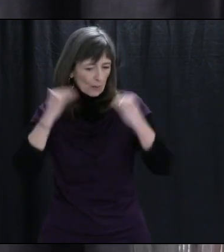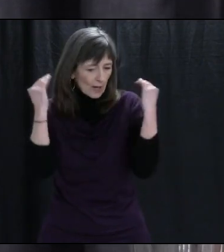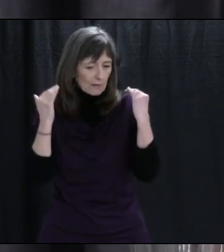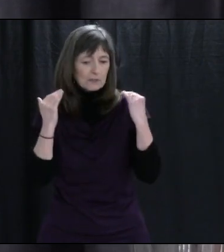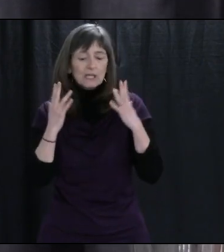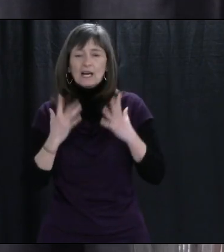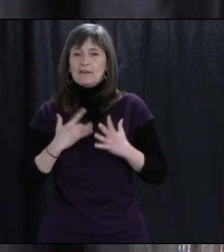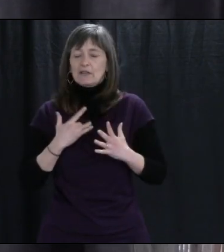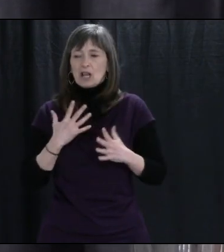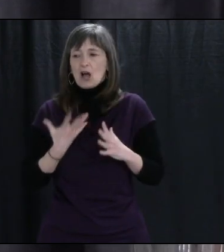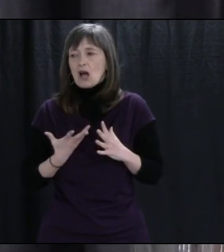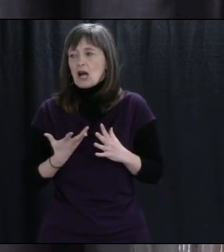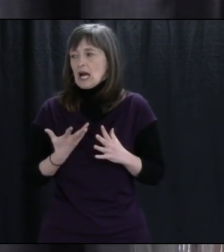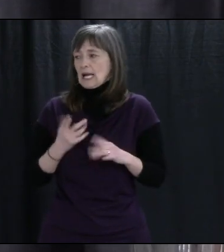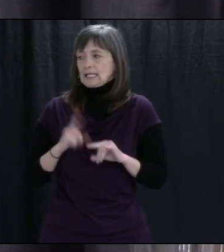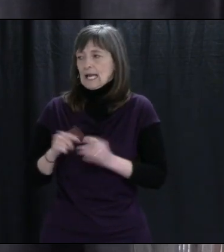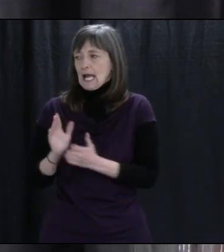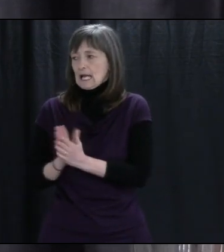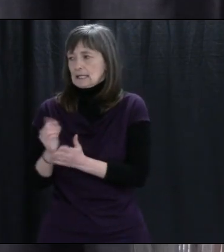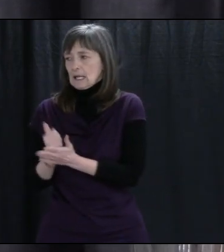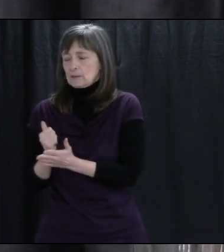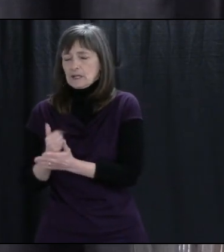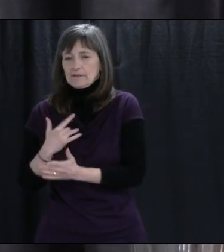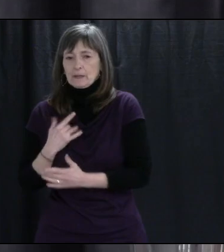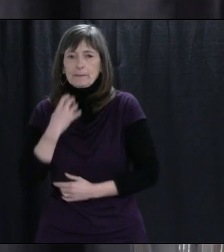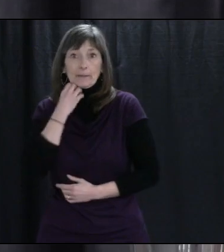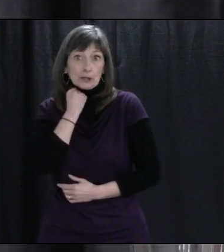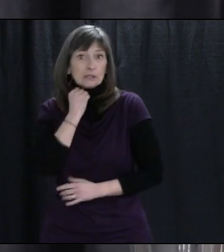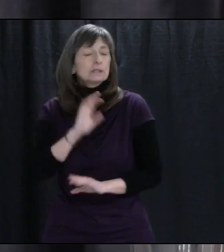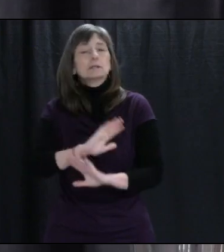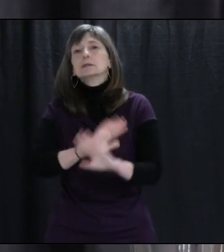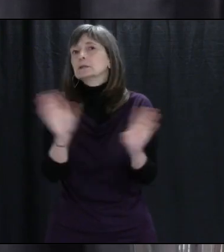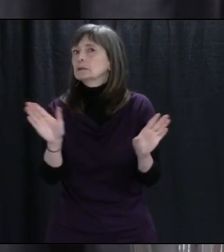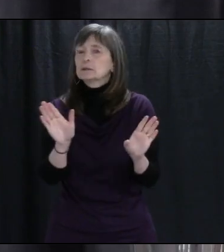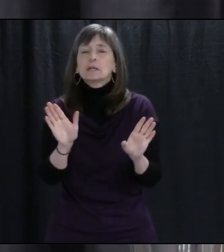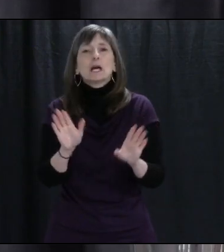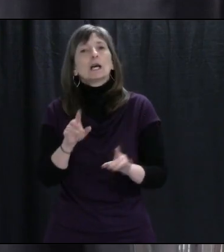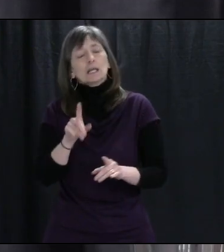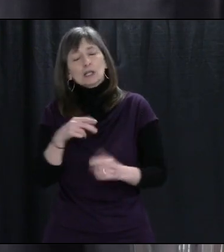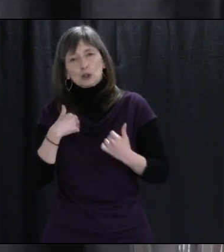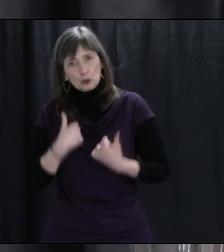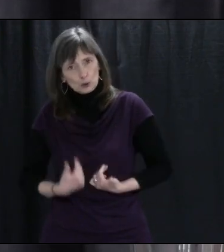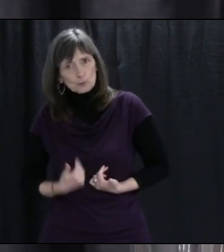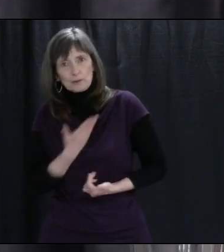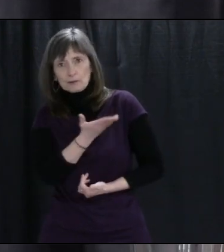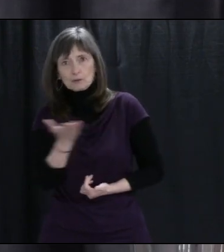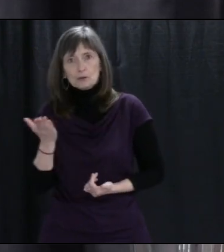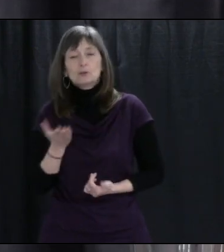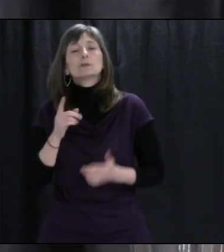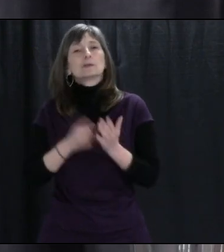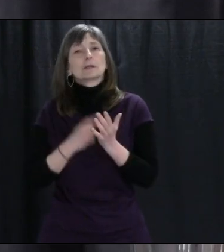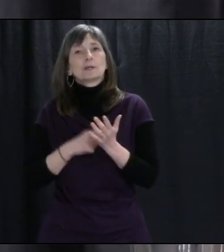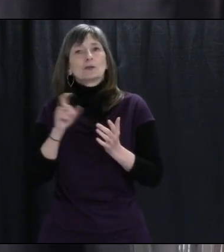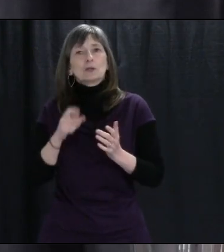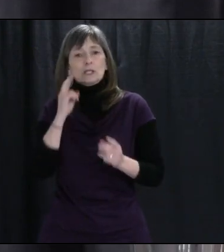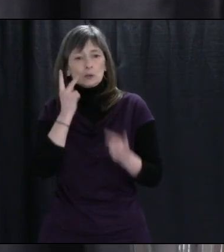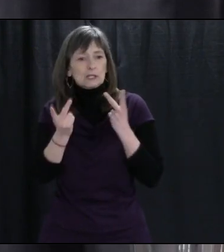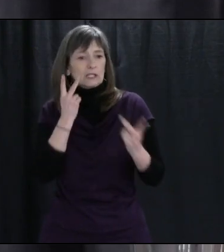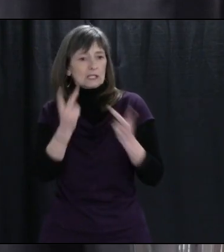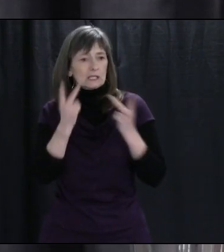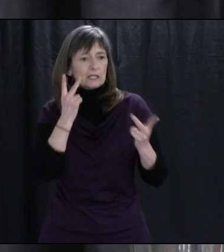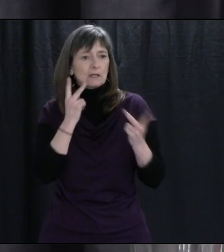human like everybody else, and I think people need to realize that, and you do too. Set against that, we have a very